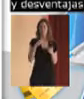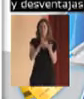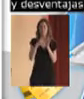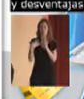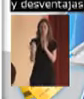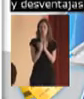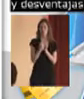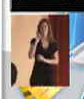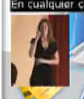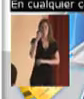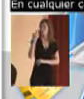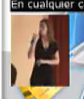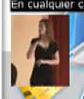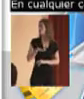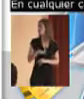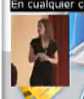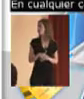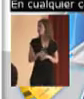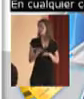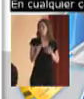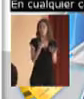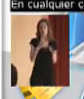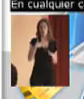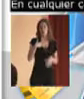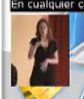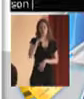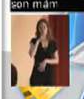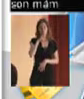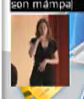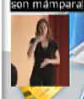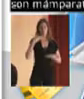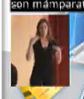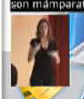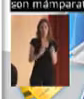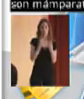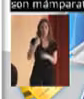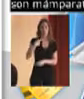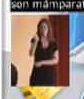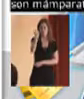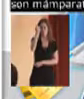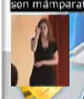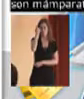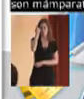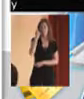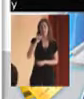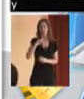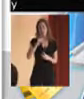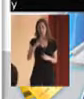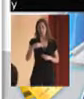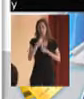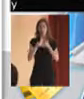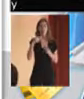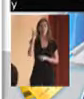two systems. In any case, all the systems are more or less complicated. Some of them are very expensive,